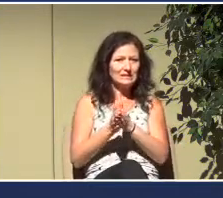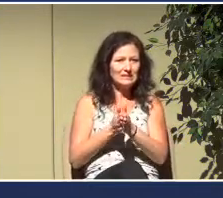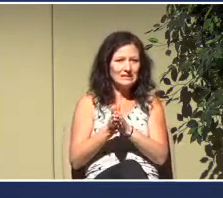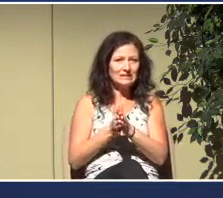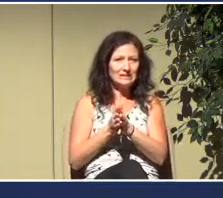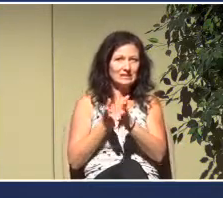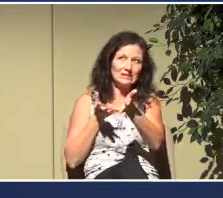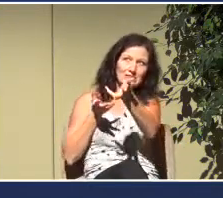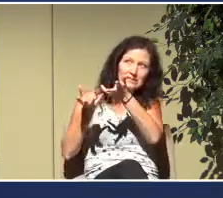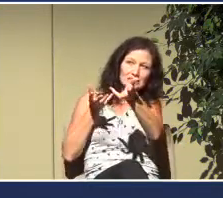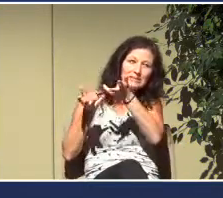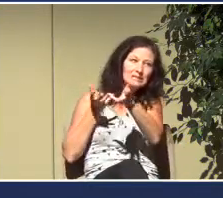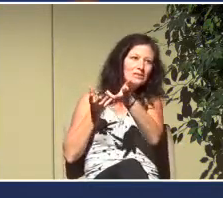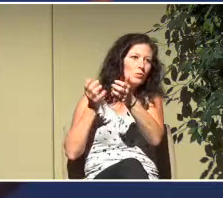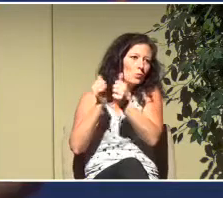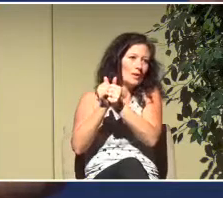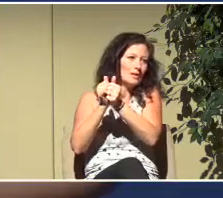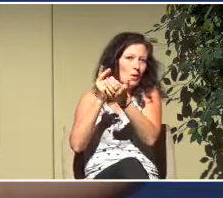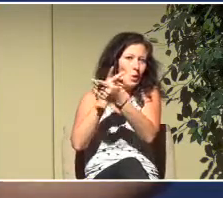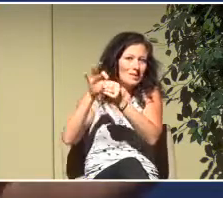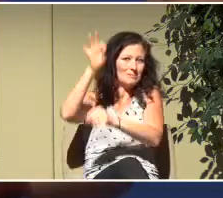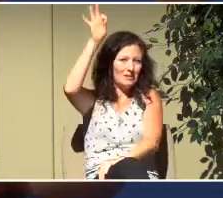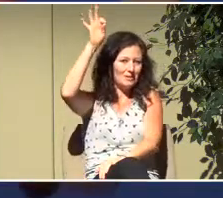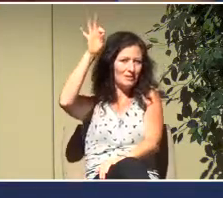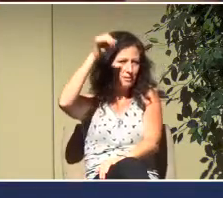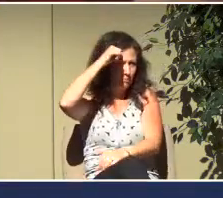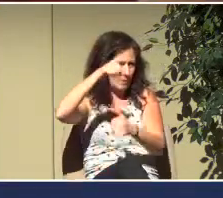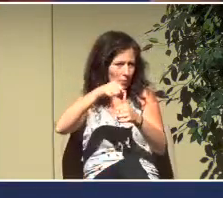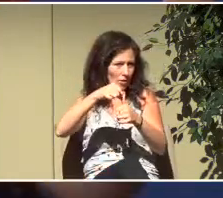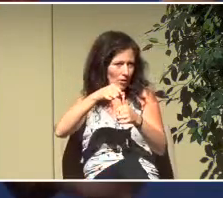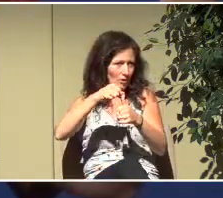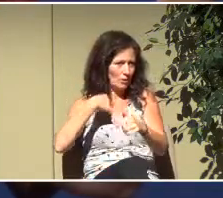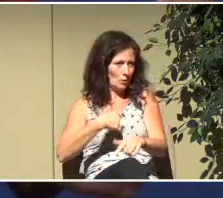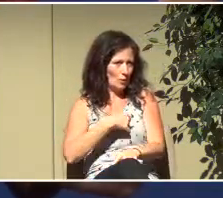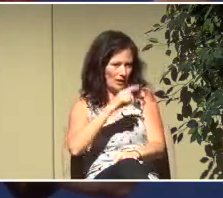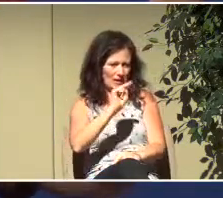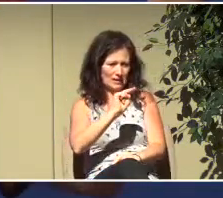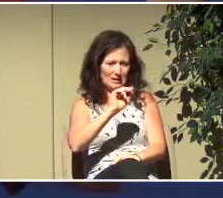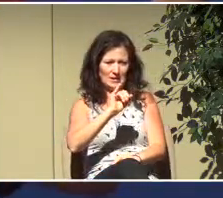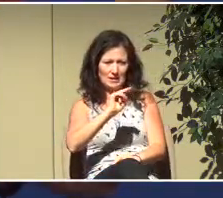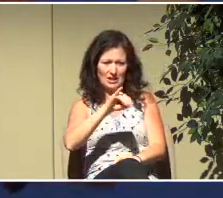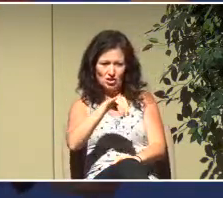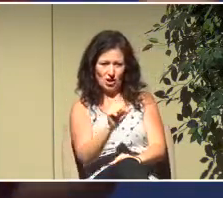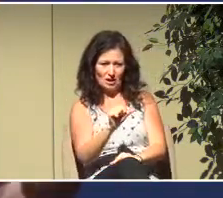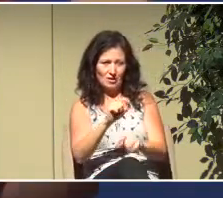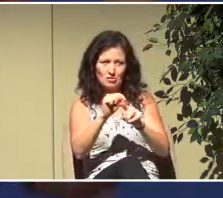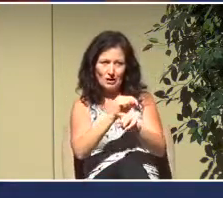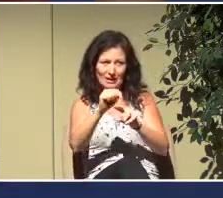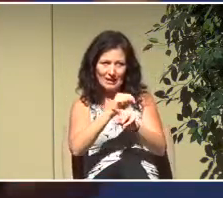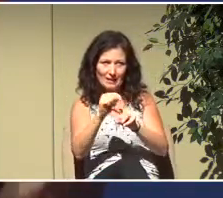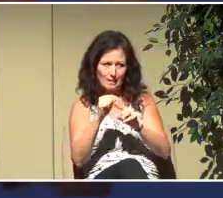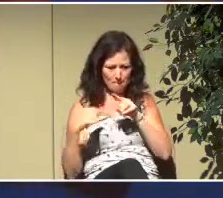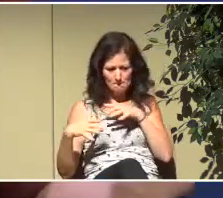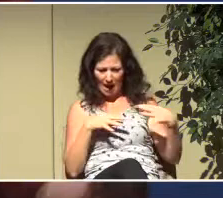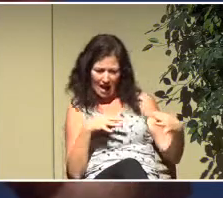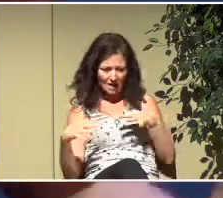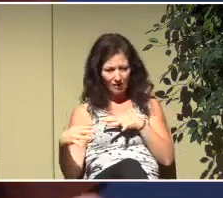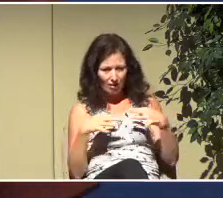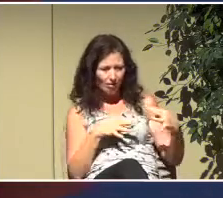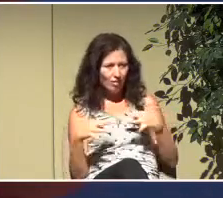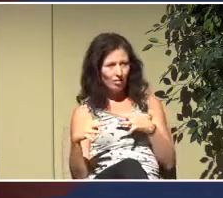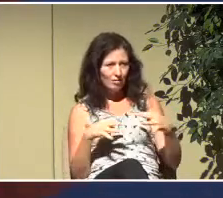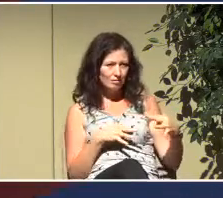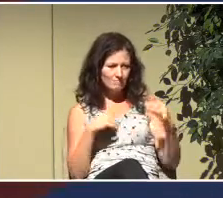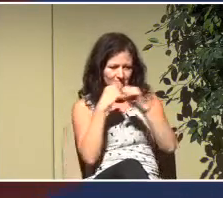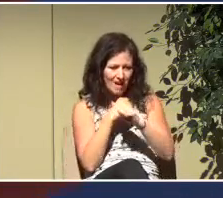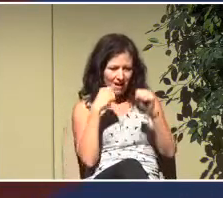Spirit. Engage in battle. We're in battle. Remember, we're holy ninja trainees right now. Battle. We're going to actively engage in